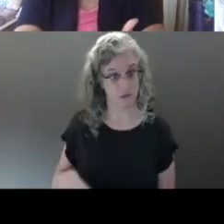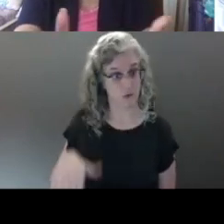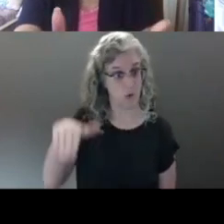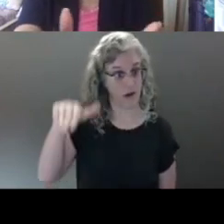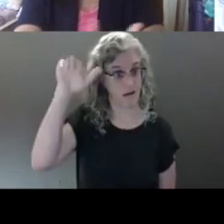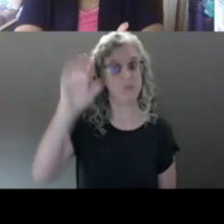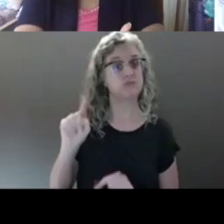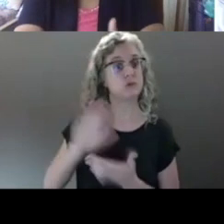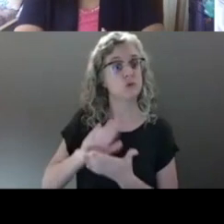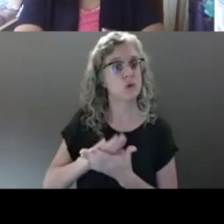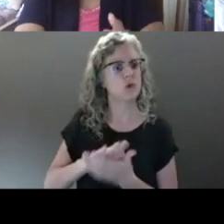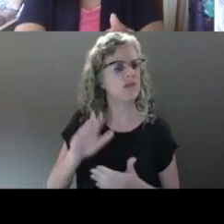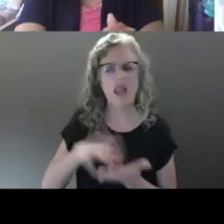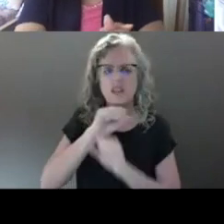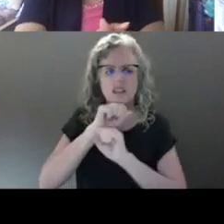in college.